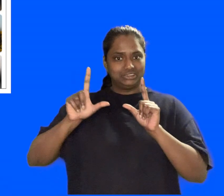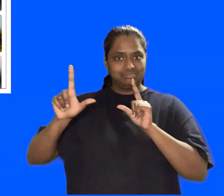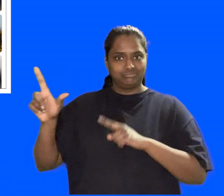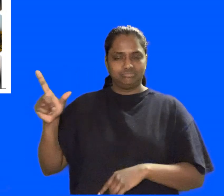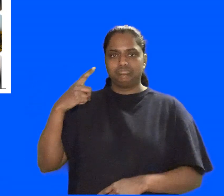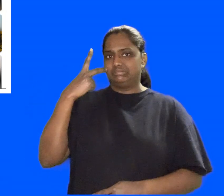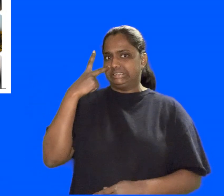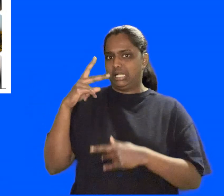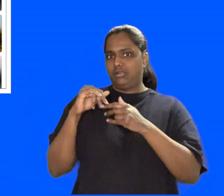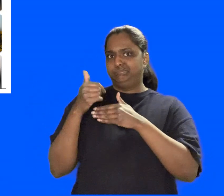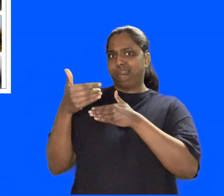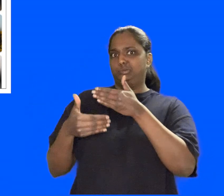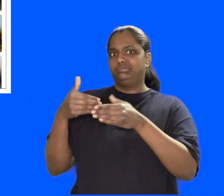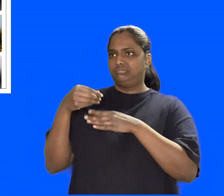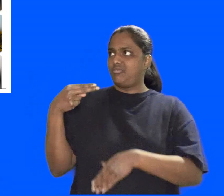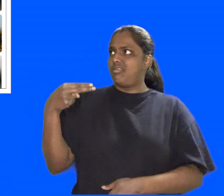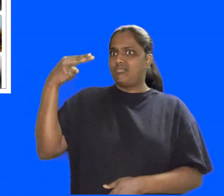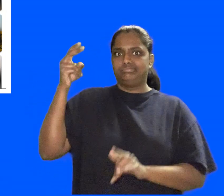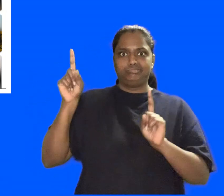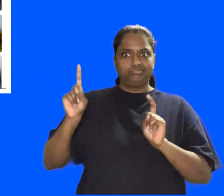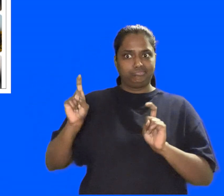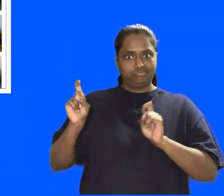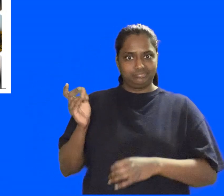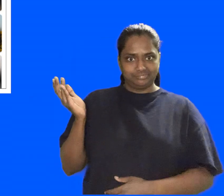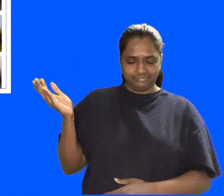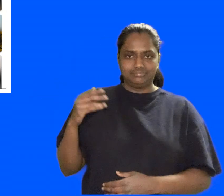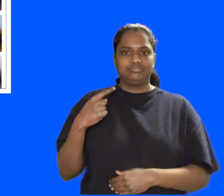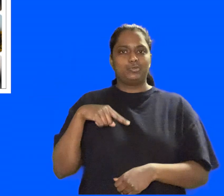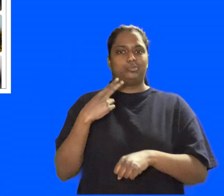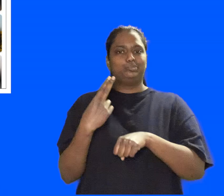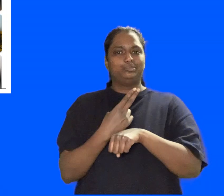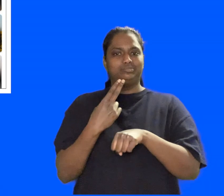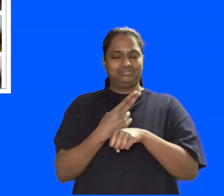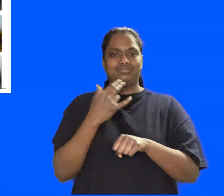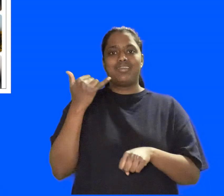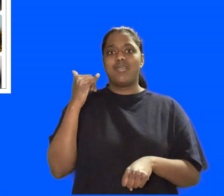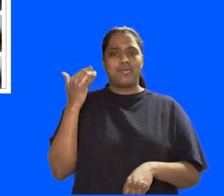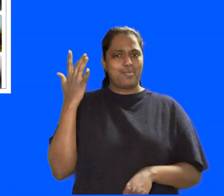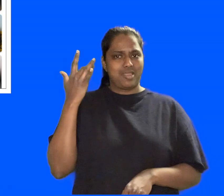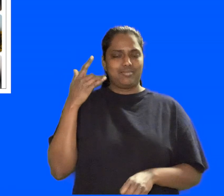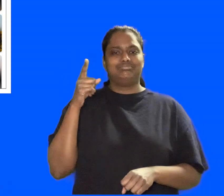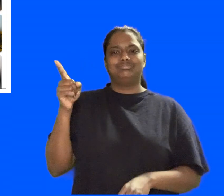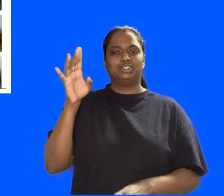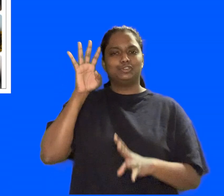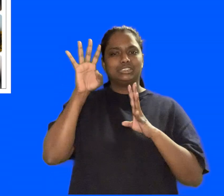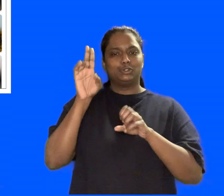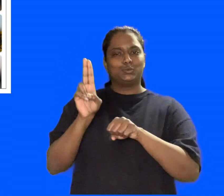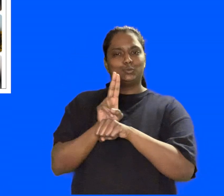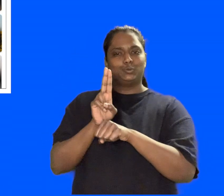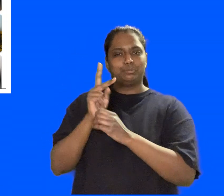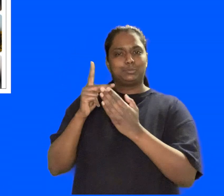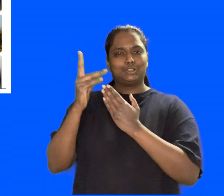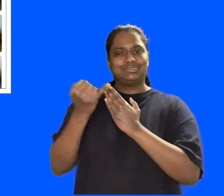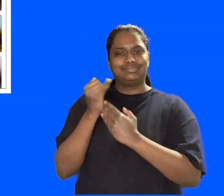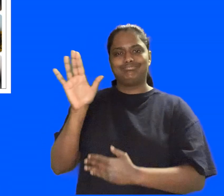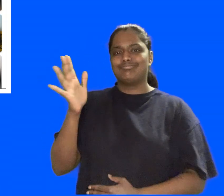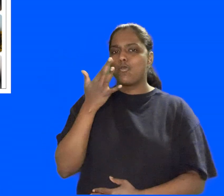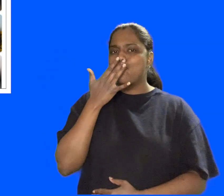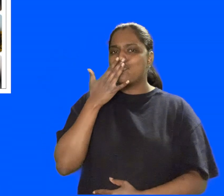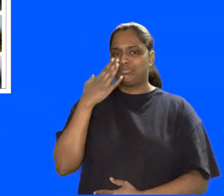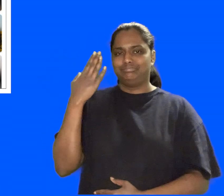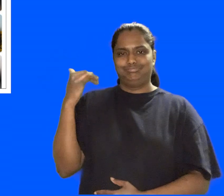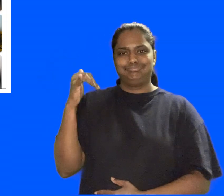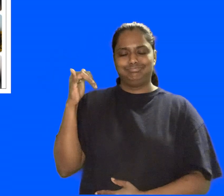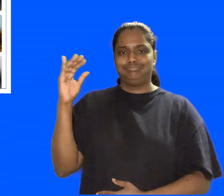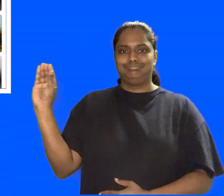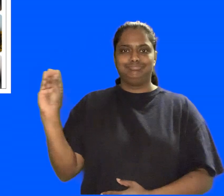So here are a few of the screens from the onboarding process in high fidelity. We've used a yellow at the top that is